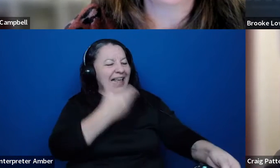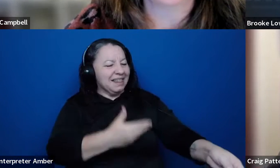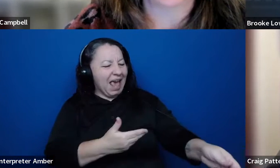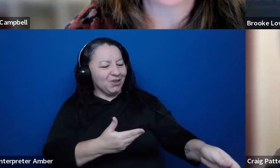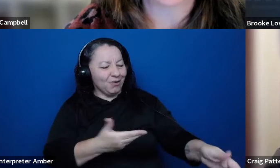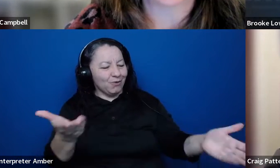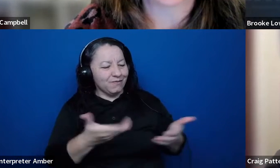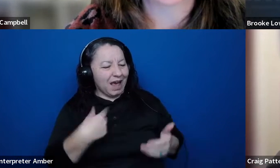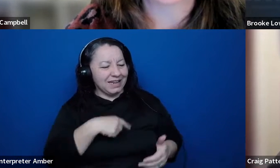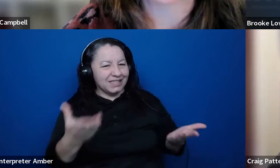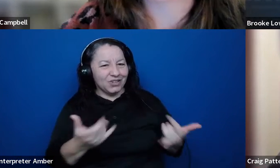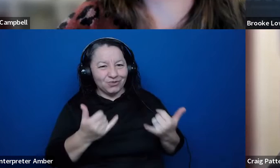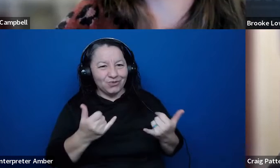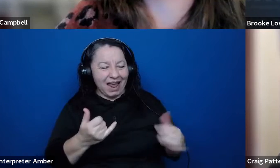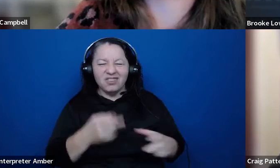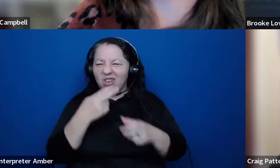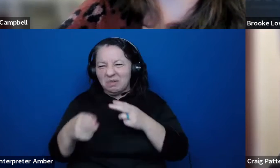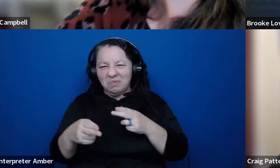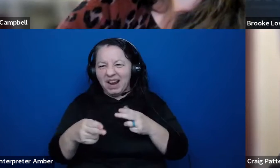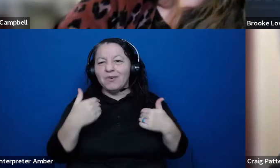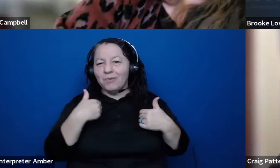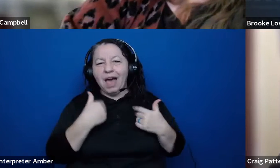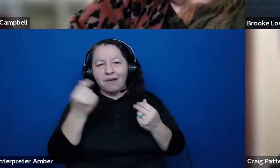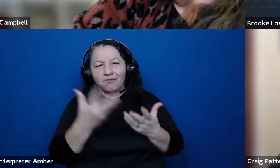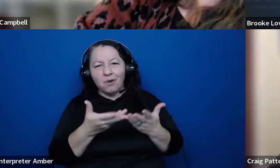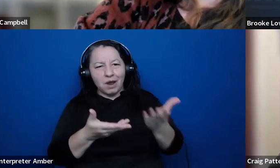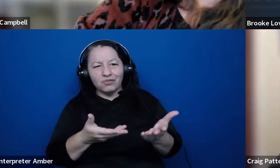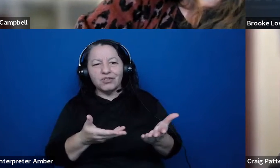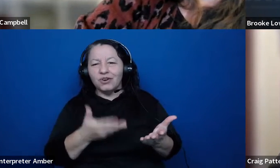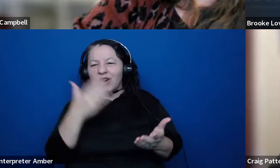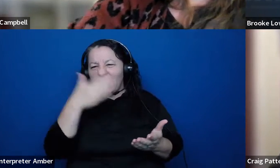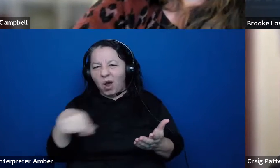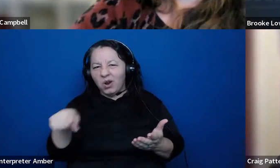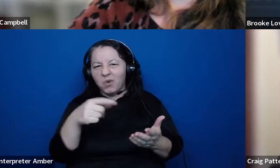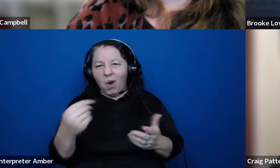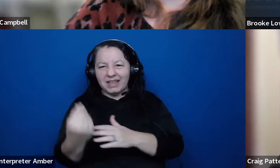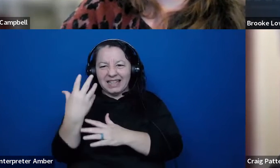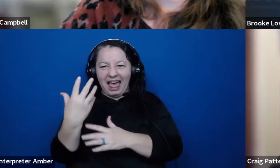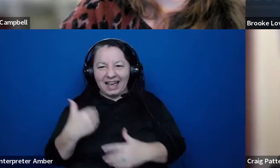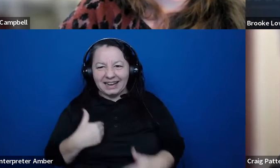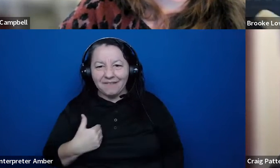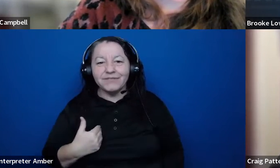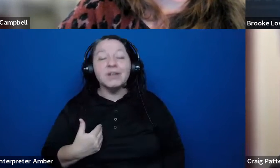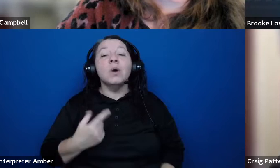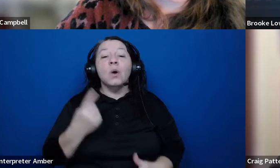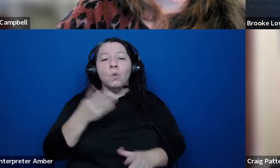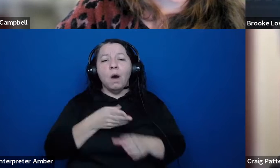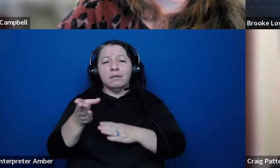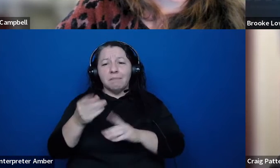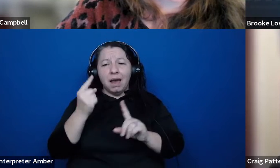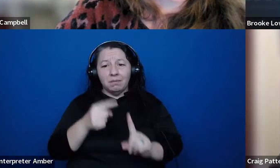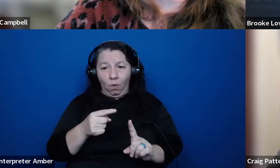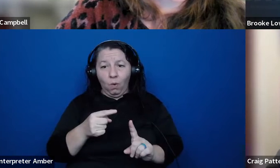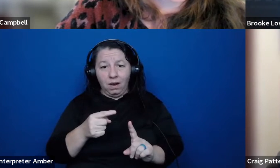real briefly, I mean, you've got some information in front of you on the slide. I think one of the biggest things that I'll point out about